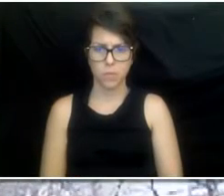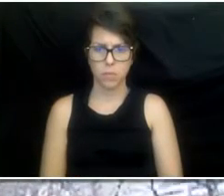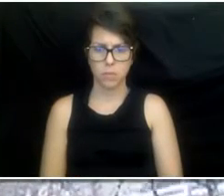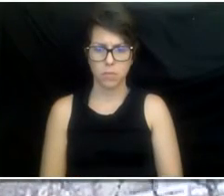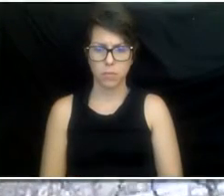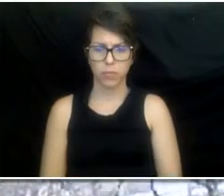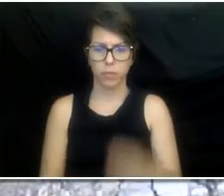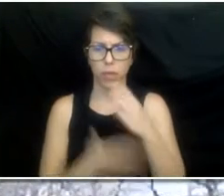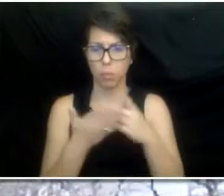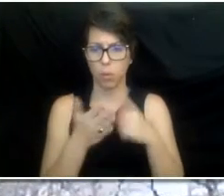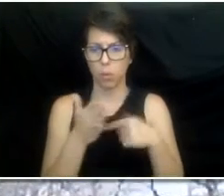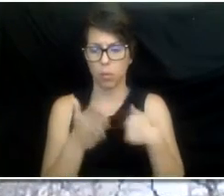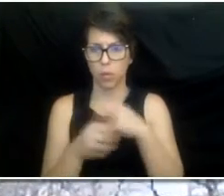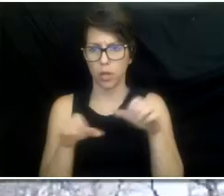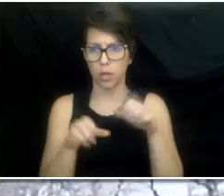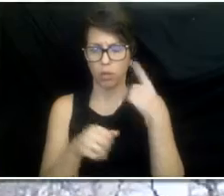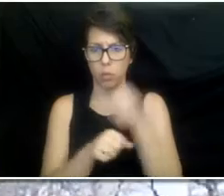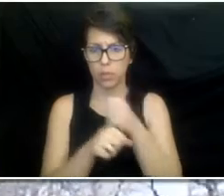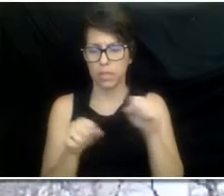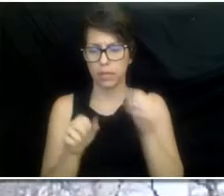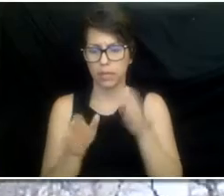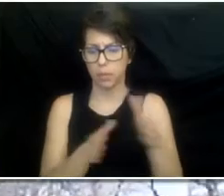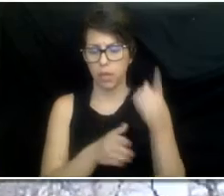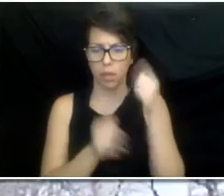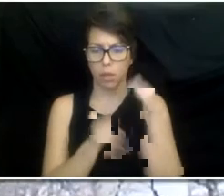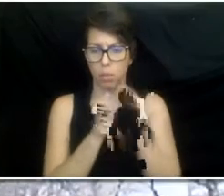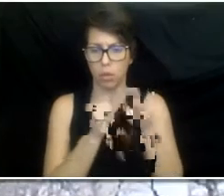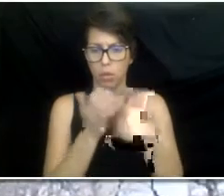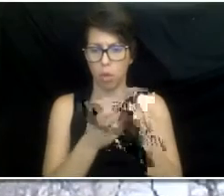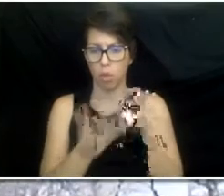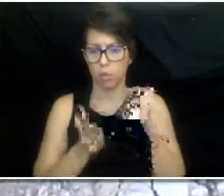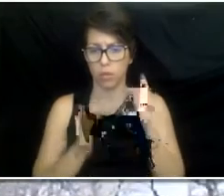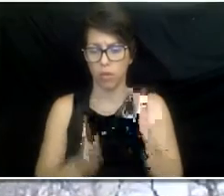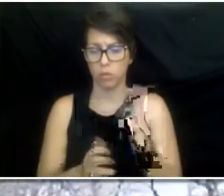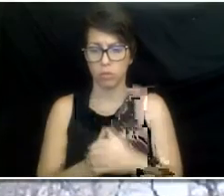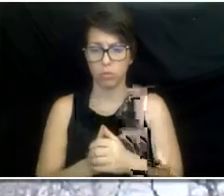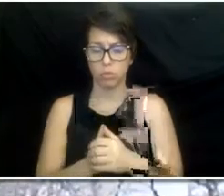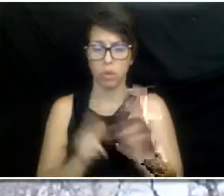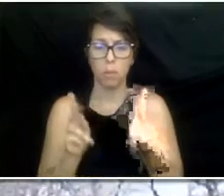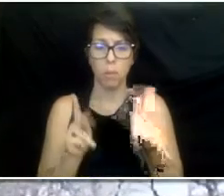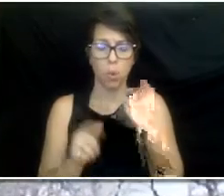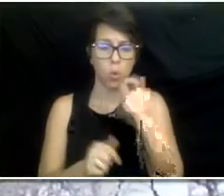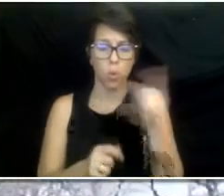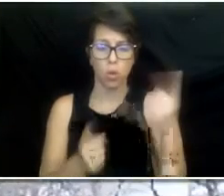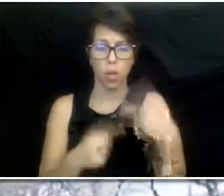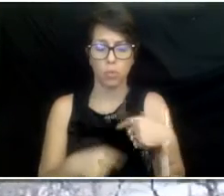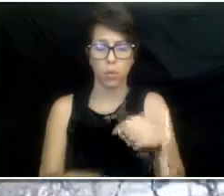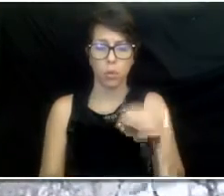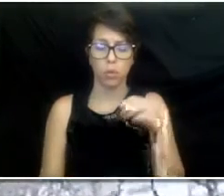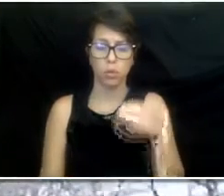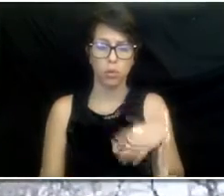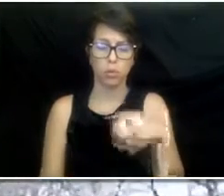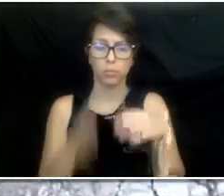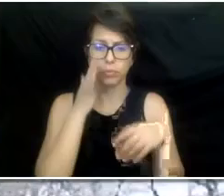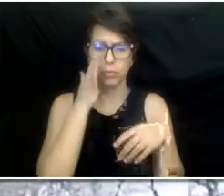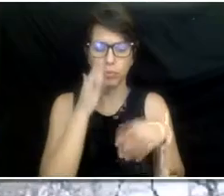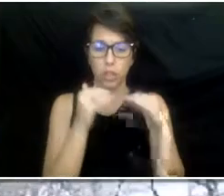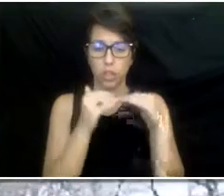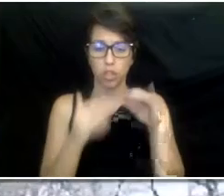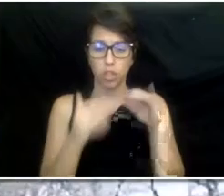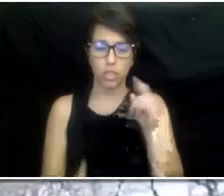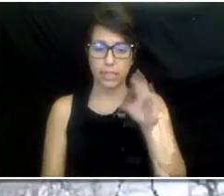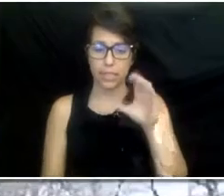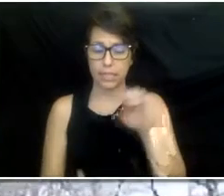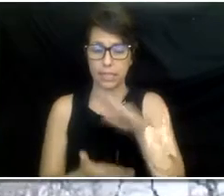counseling and services to Children their needs evolve over time survivors let us know what they need some times they